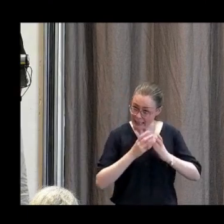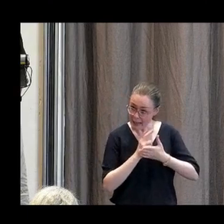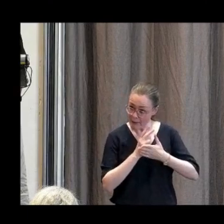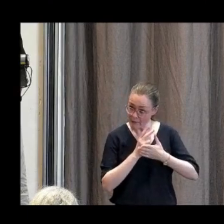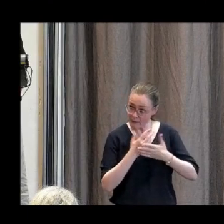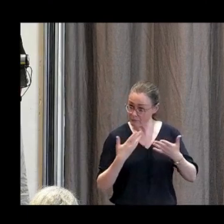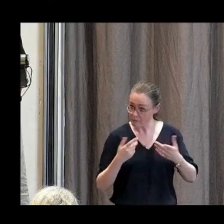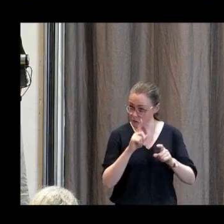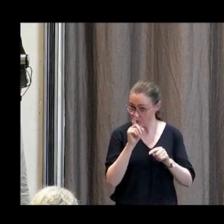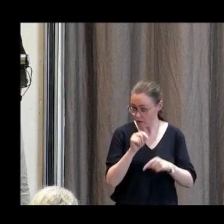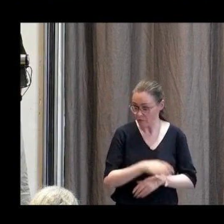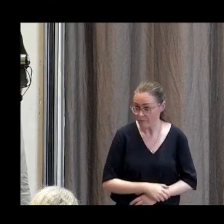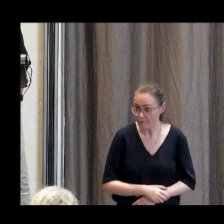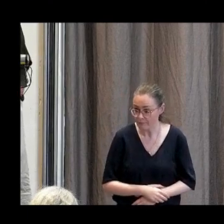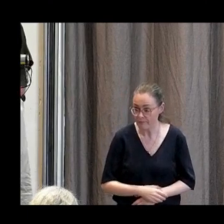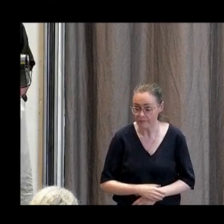seizure.